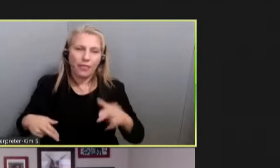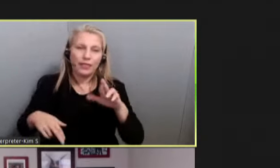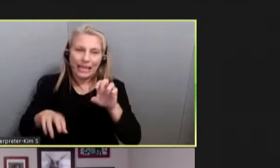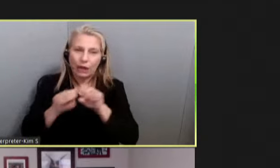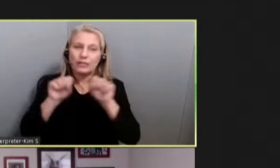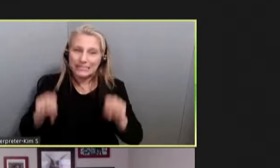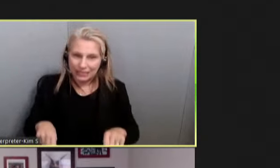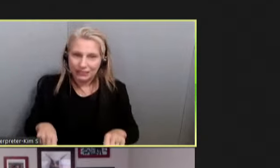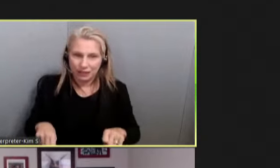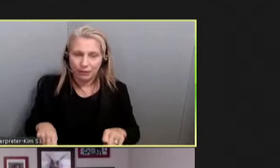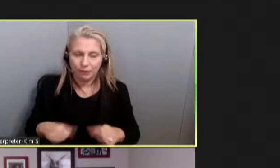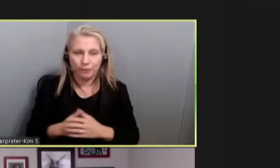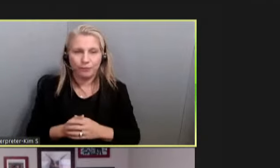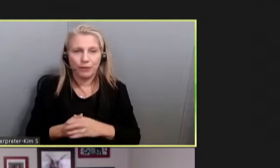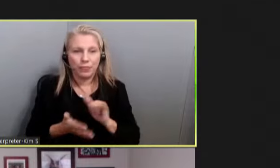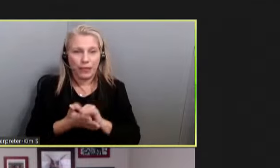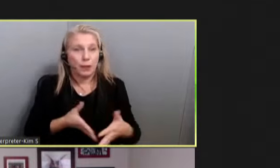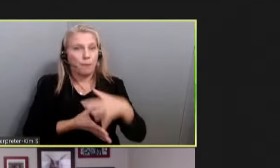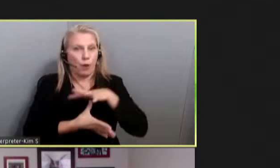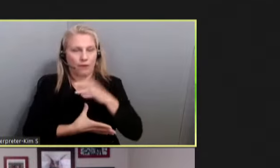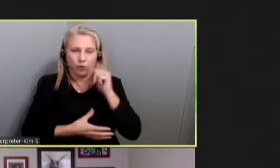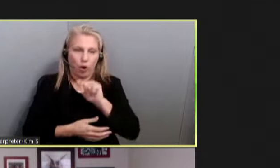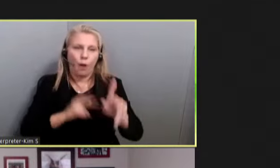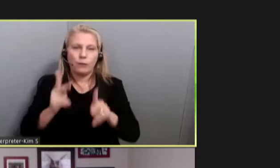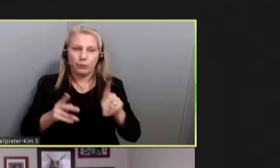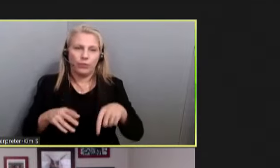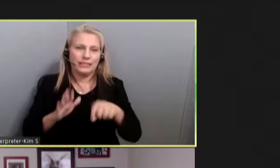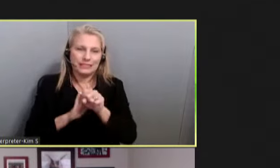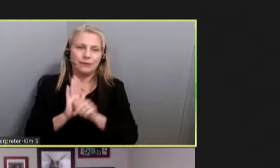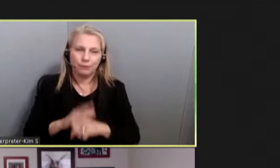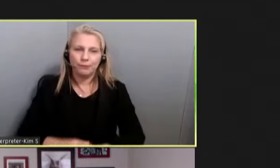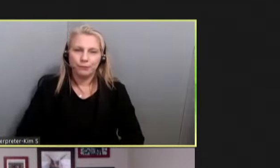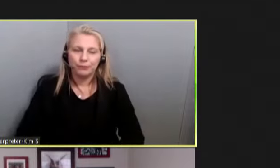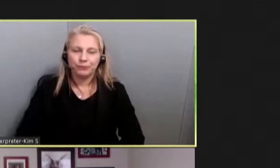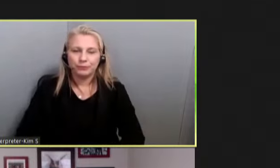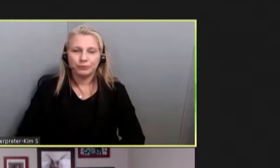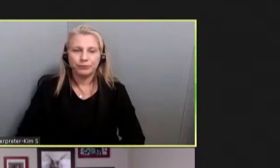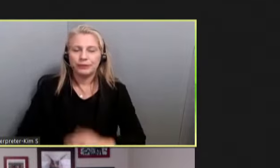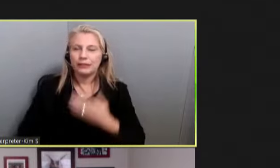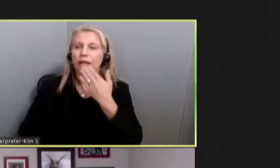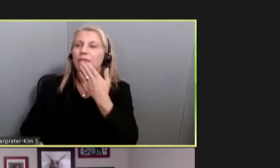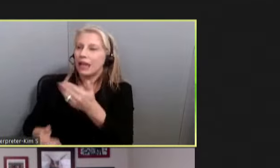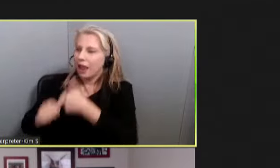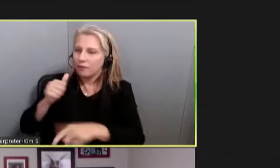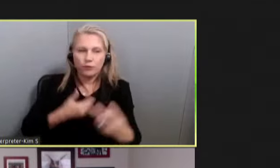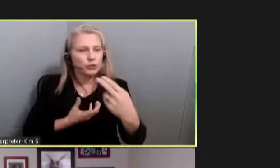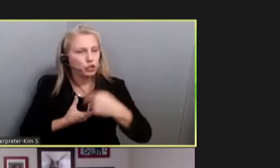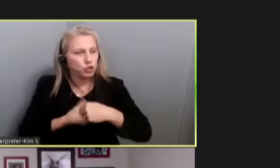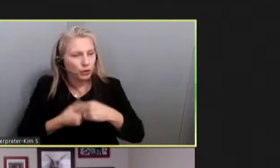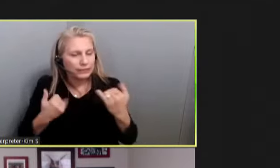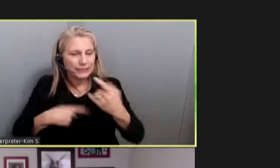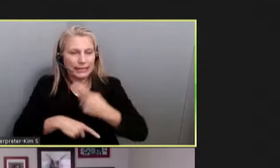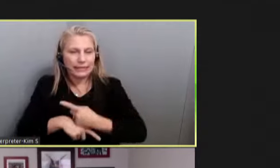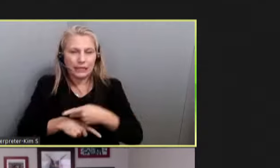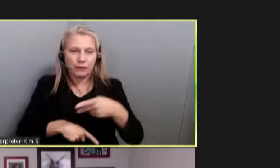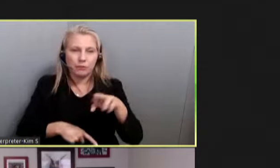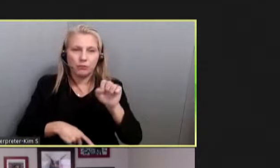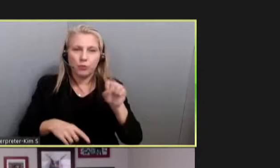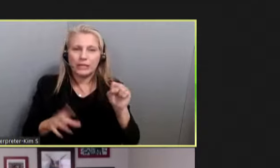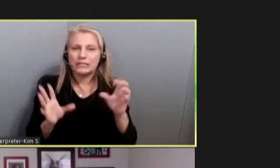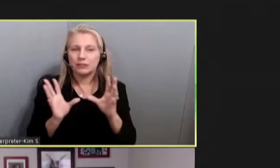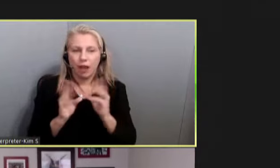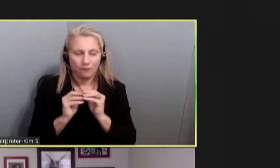should be, the top priority for all Coloradans. All right, thank you everyone for joining us for today's press conference. If you